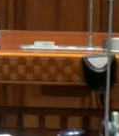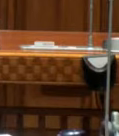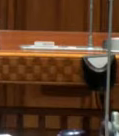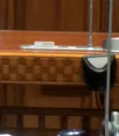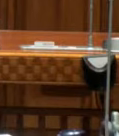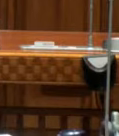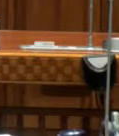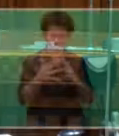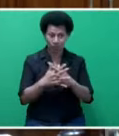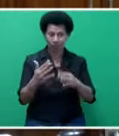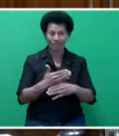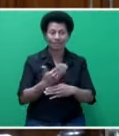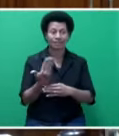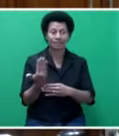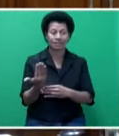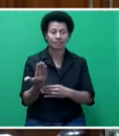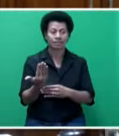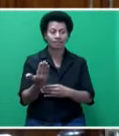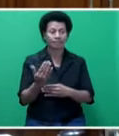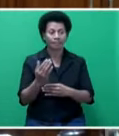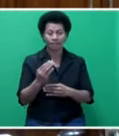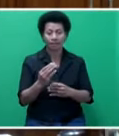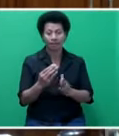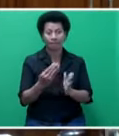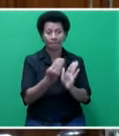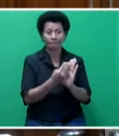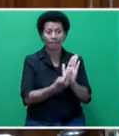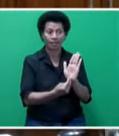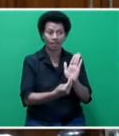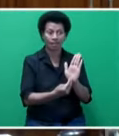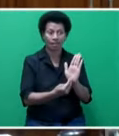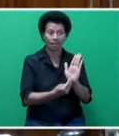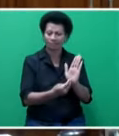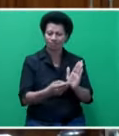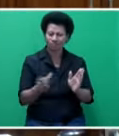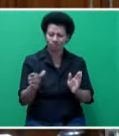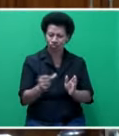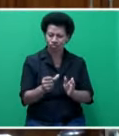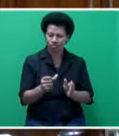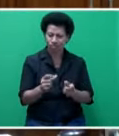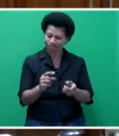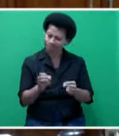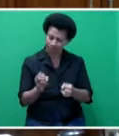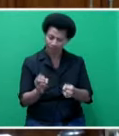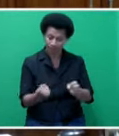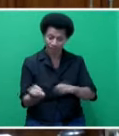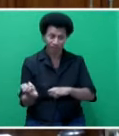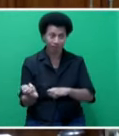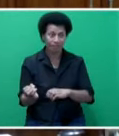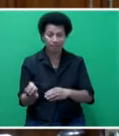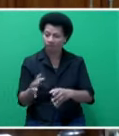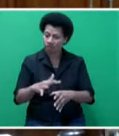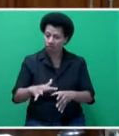on Wednesday, this bill essentially seeks to put into effect the ban on the polystyrene products, which comes